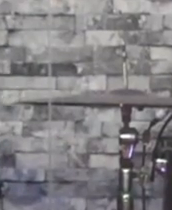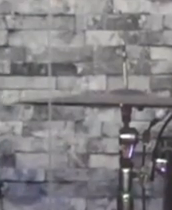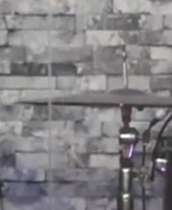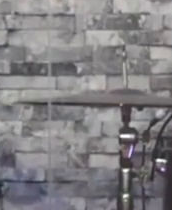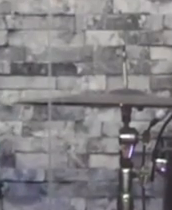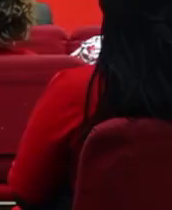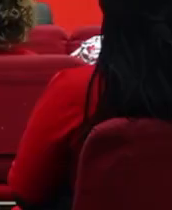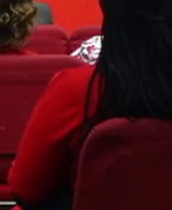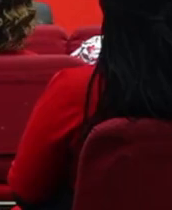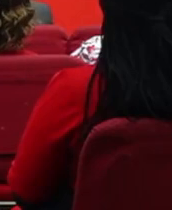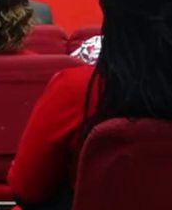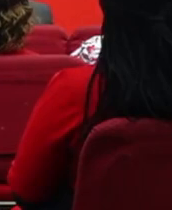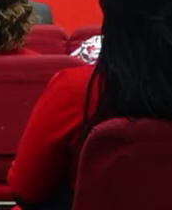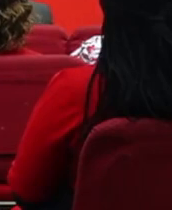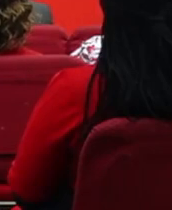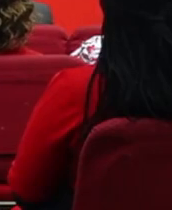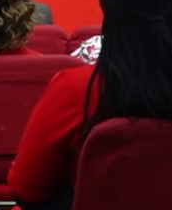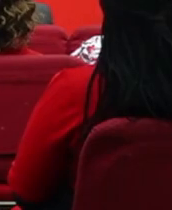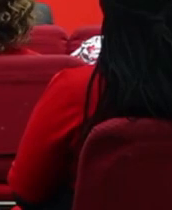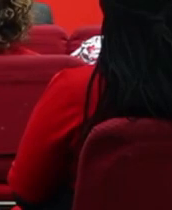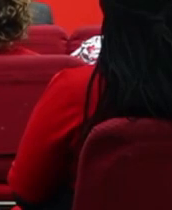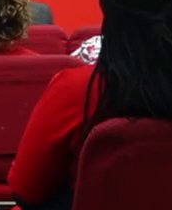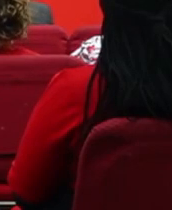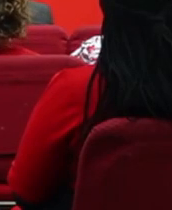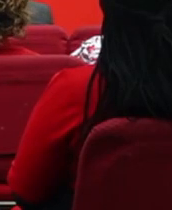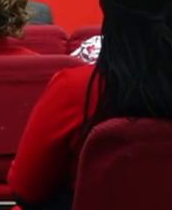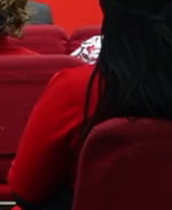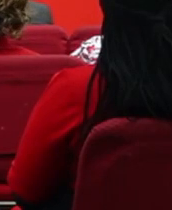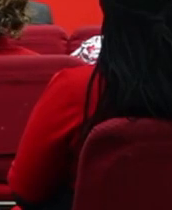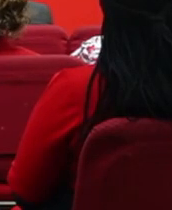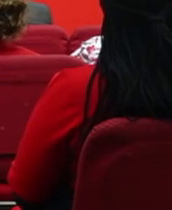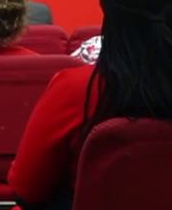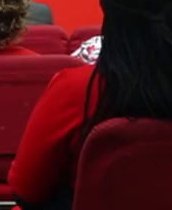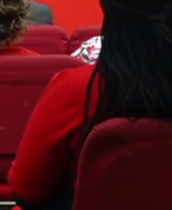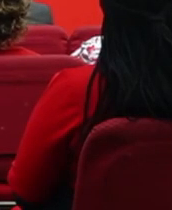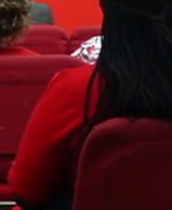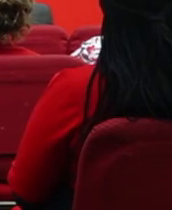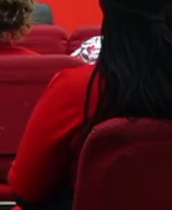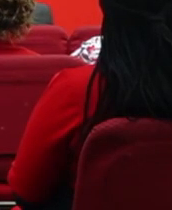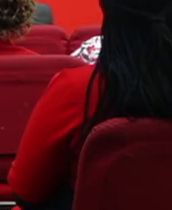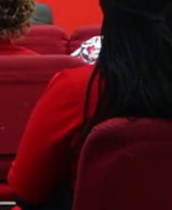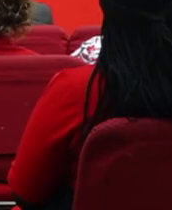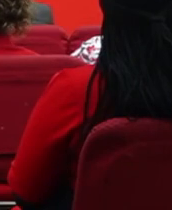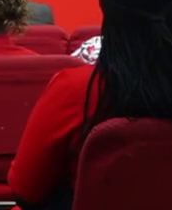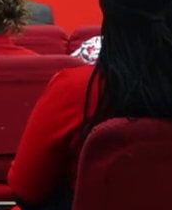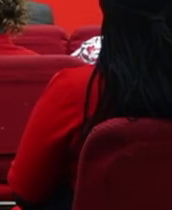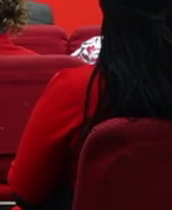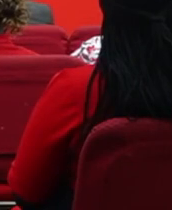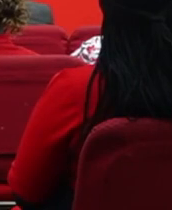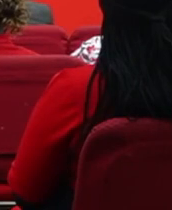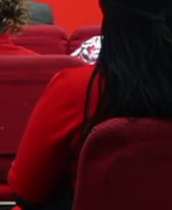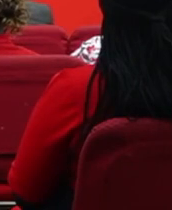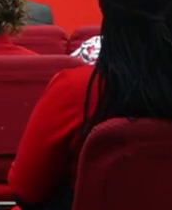comes, good and great things are going to happen in our lives. And He will be our glory. And